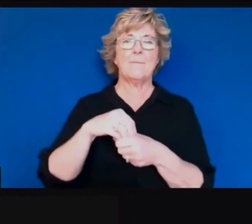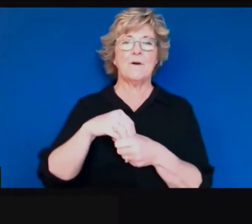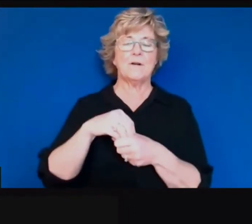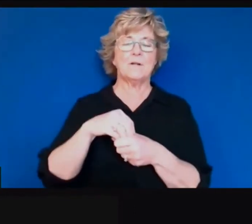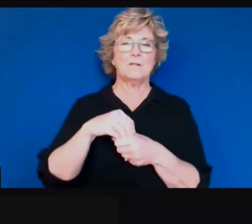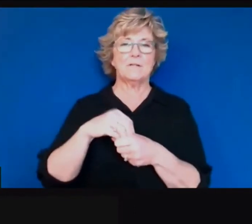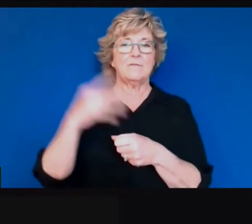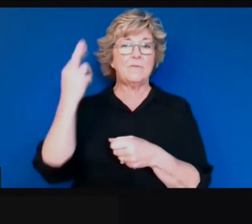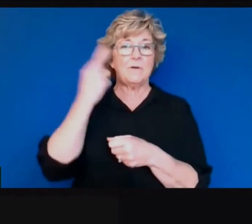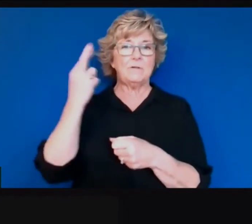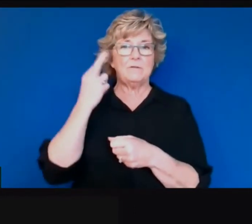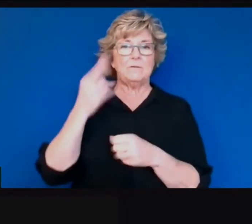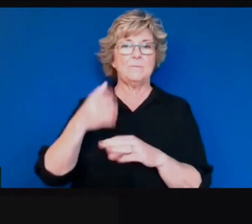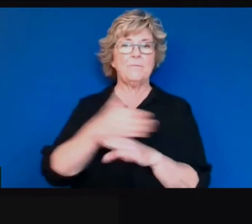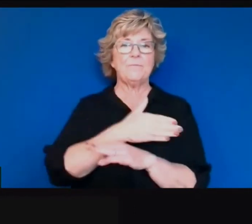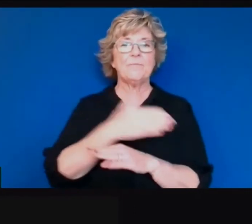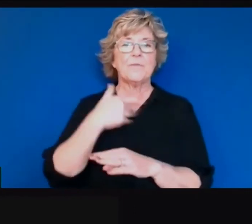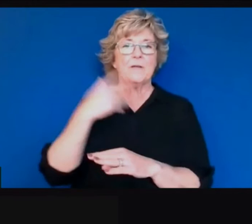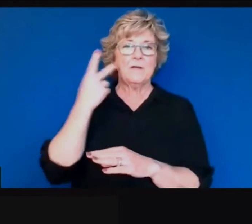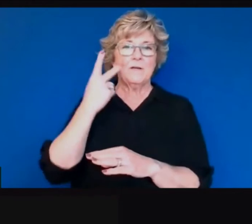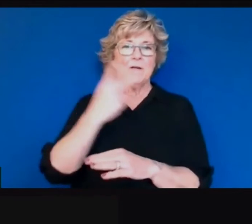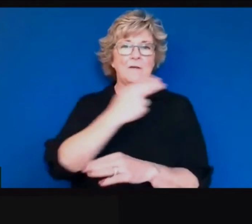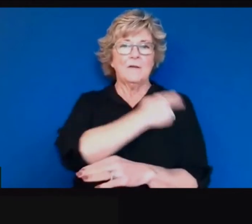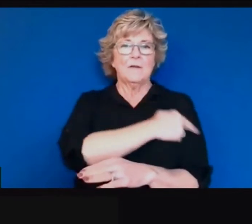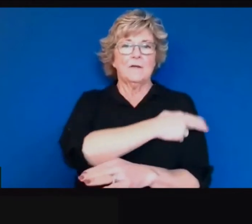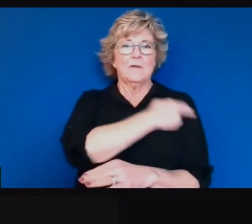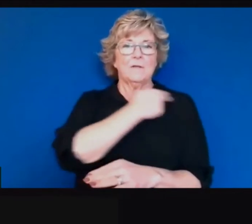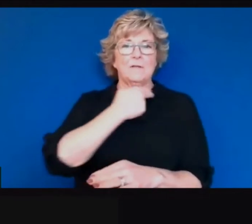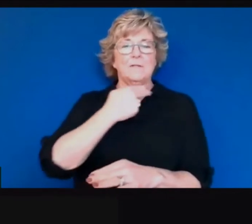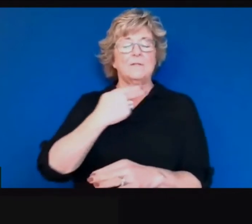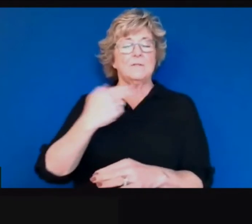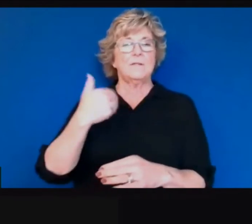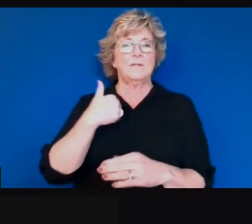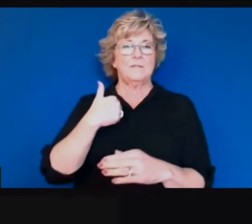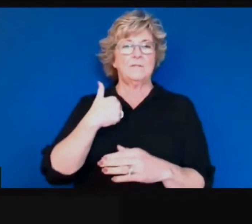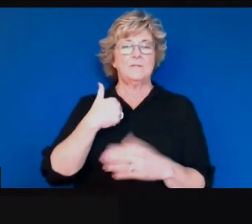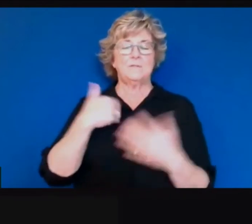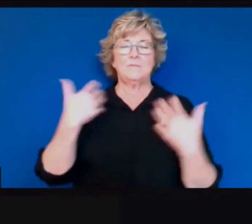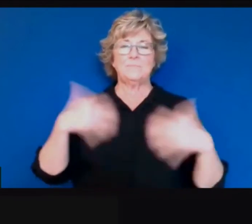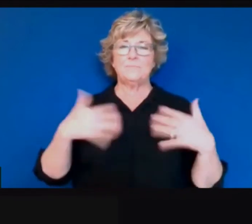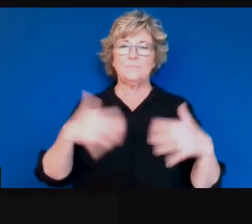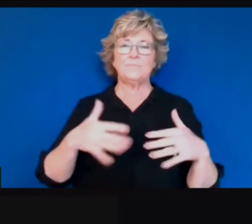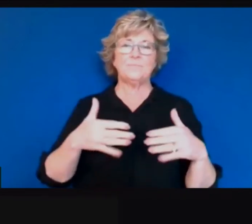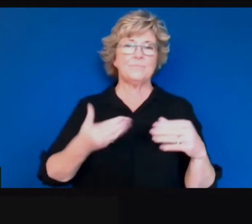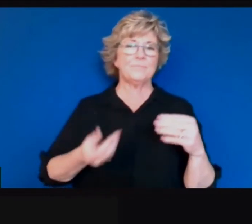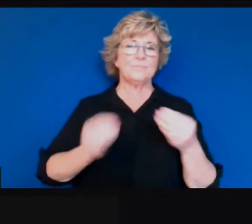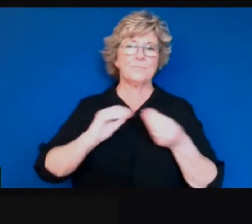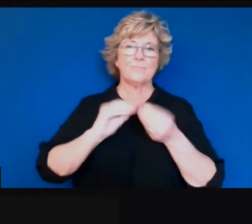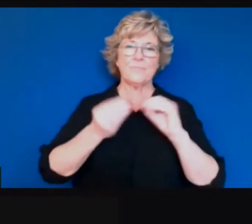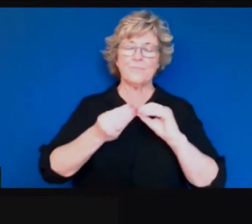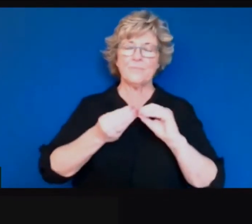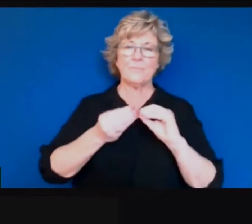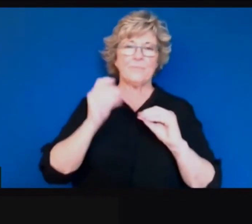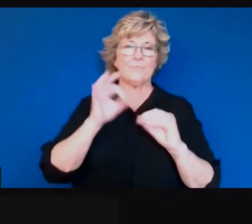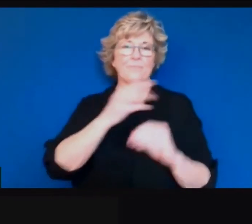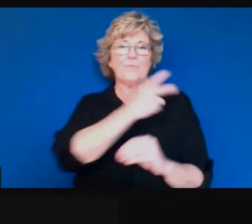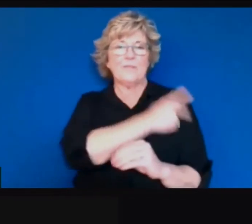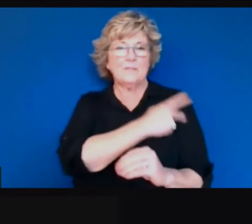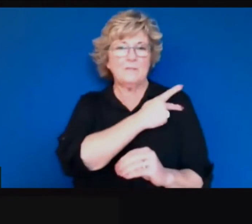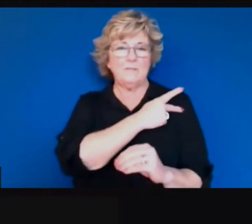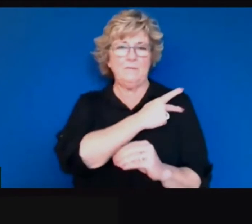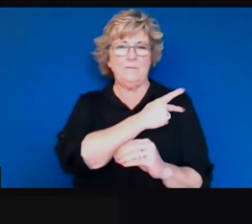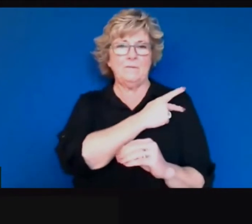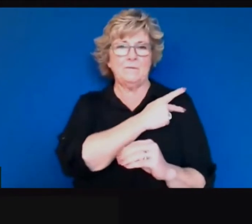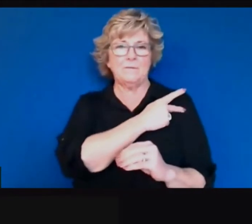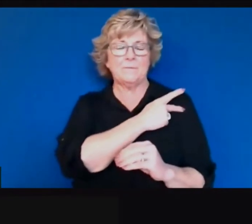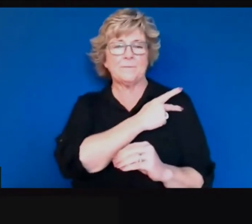even before we see the hospitals have such an extreme number of patients, that we've been signaling to all